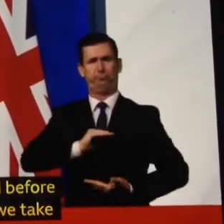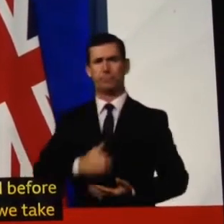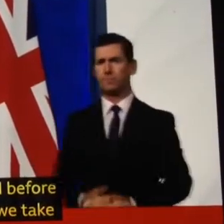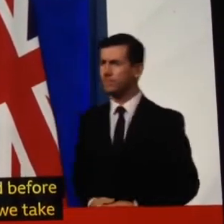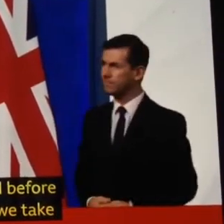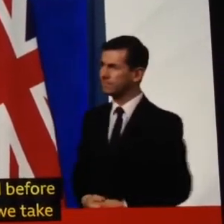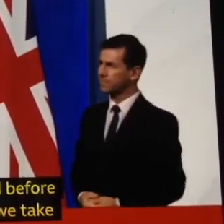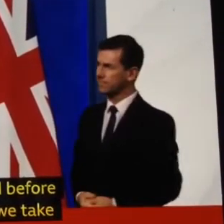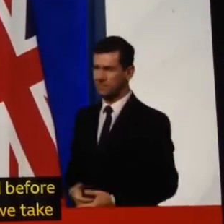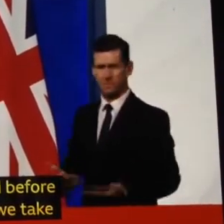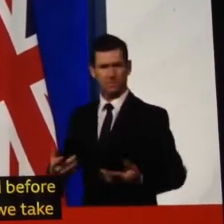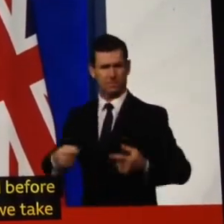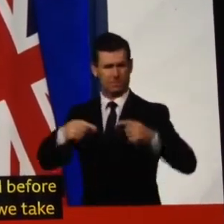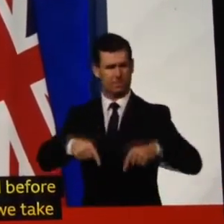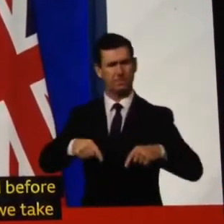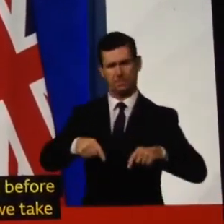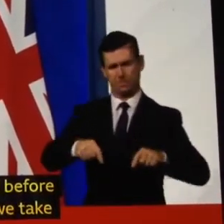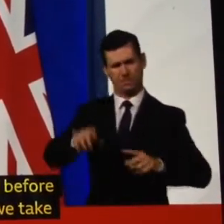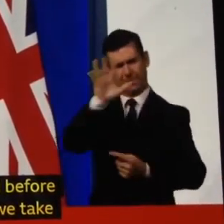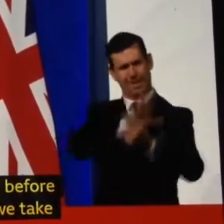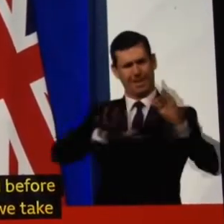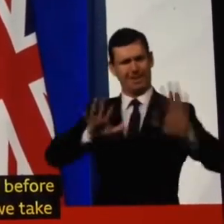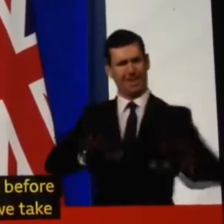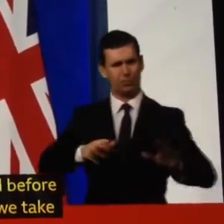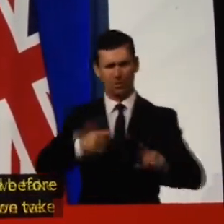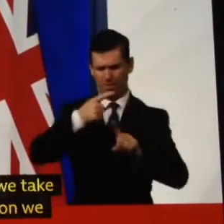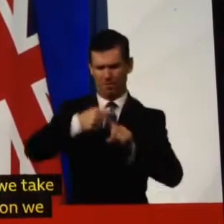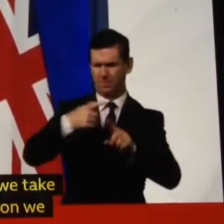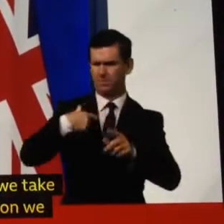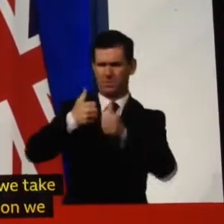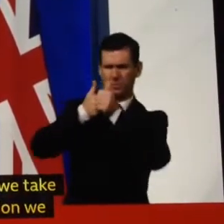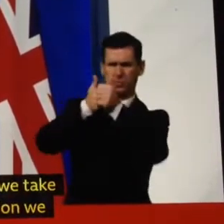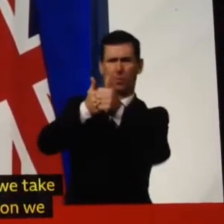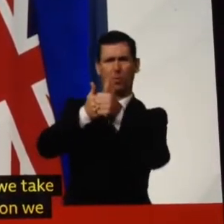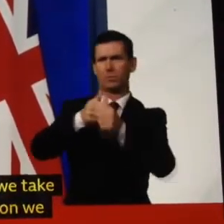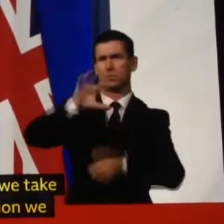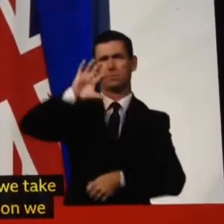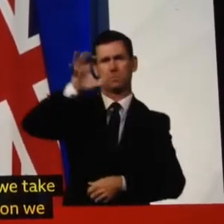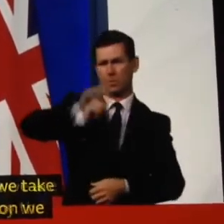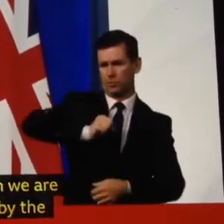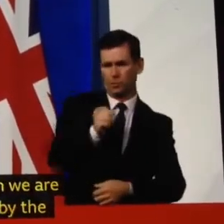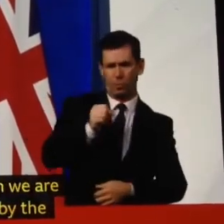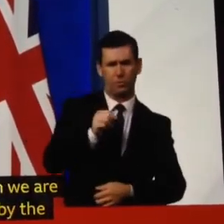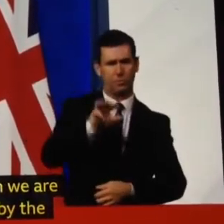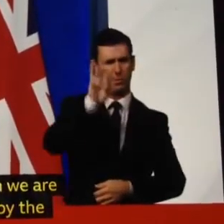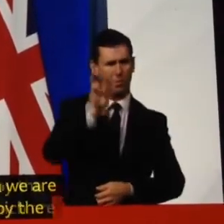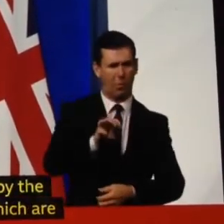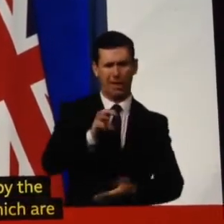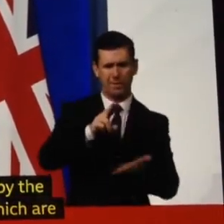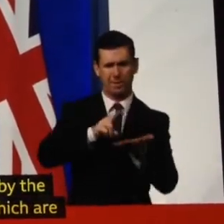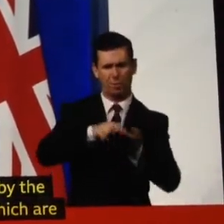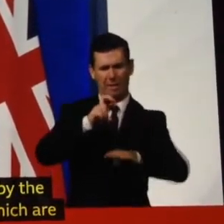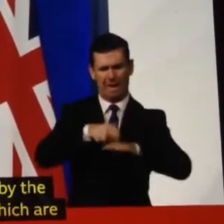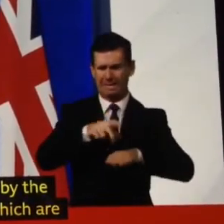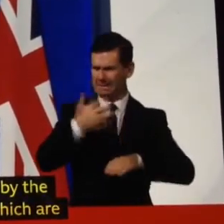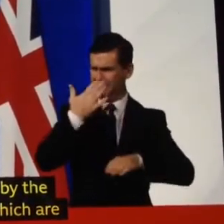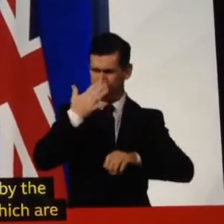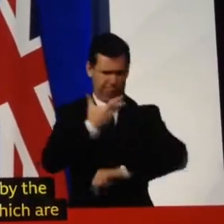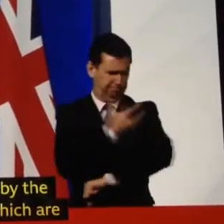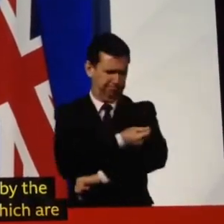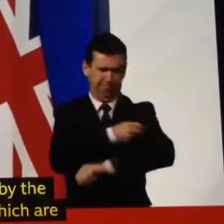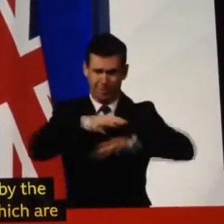efforts by the devolved administrations, which are also rapidly increasing vaccination rates across Scotland, Wales and